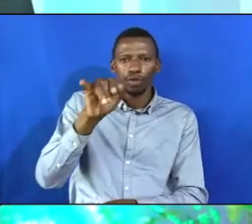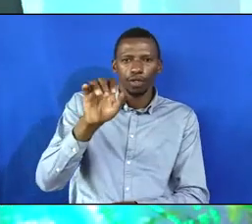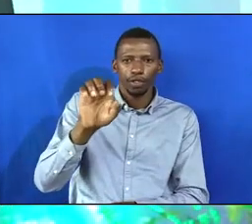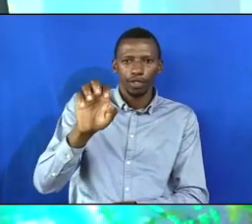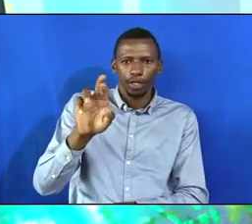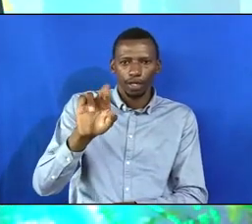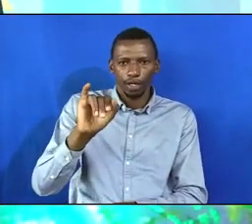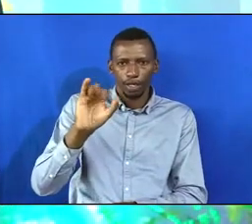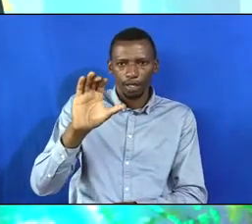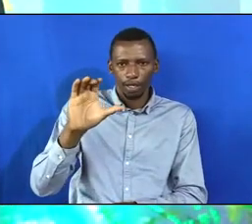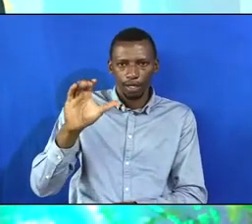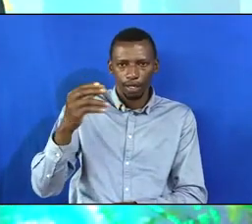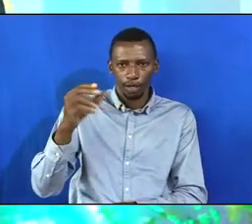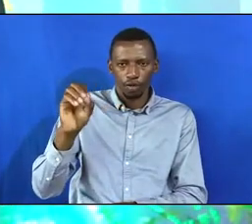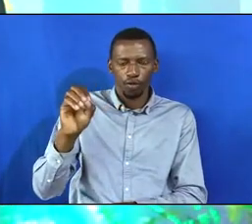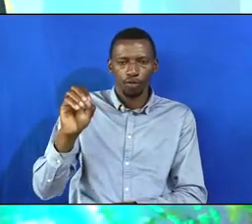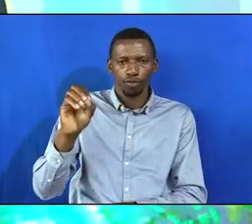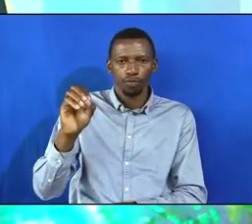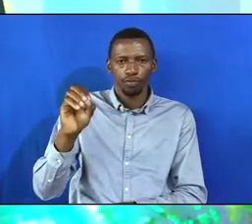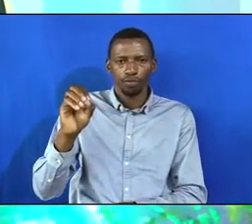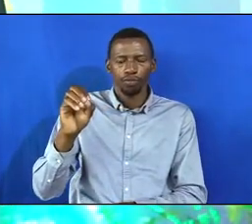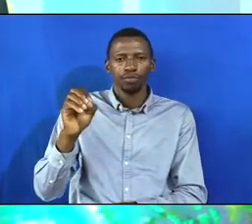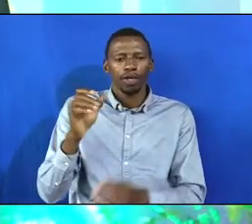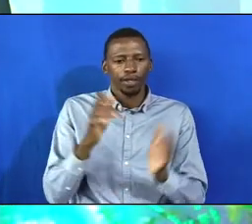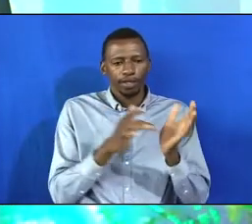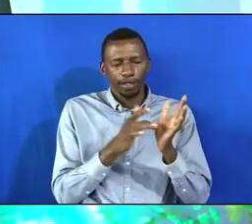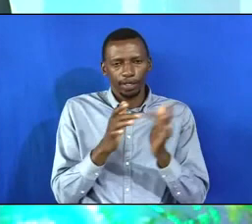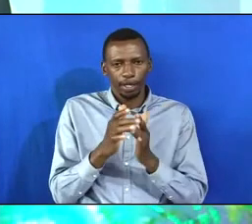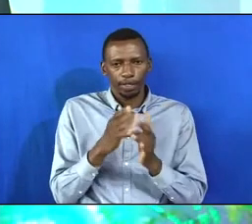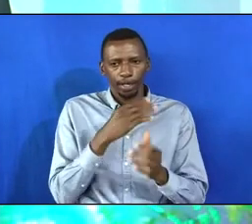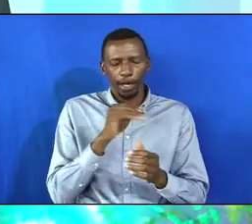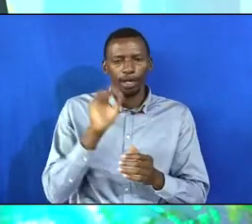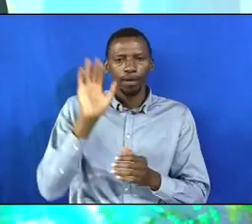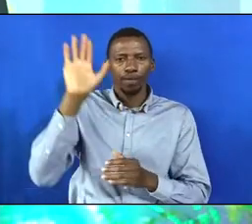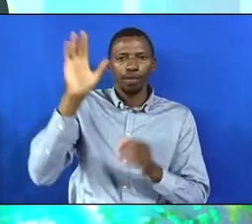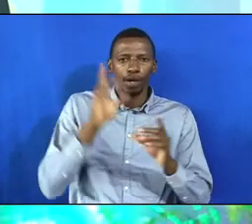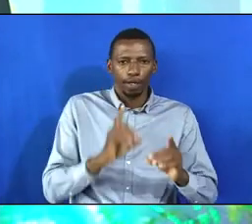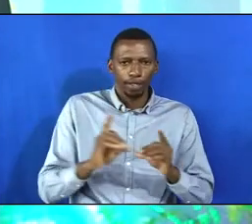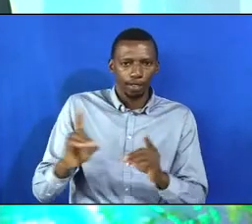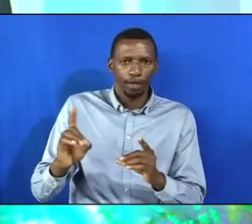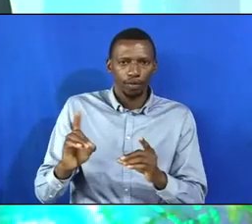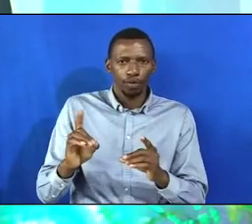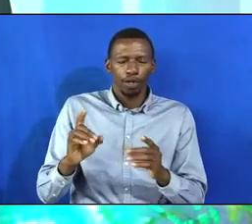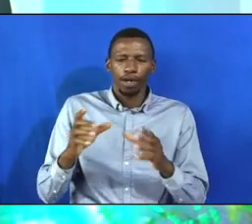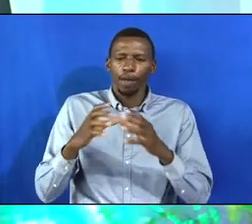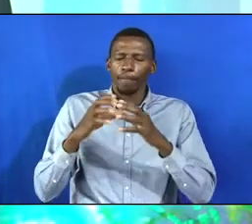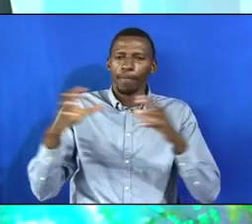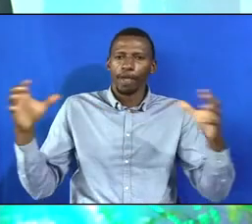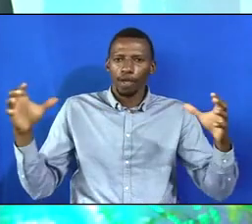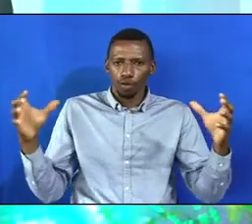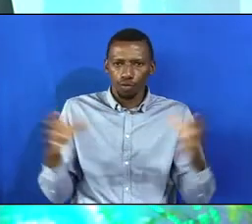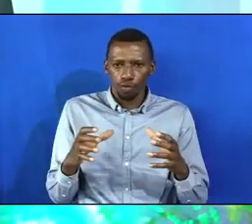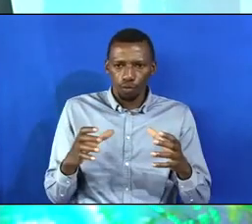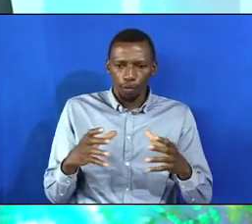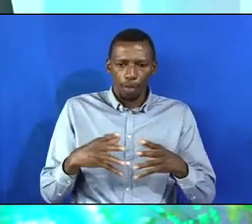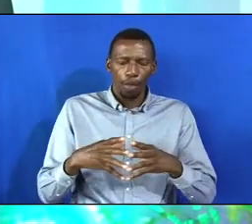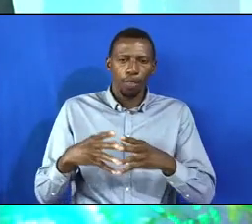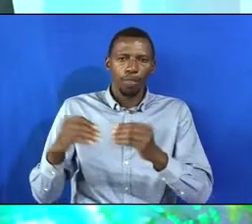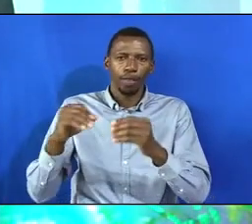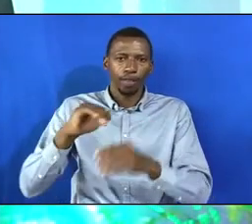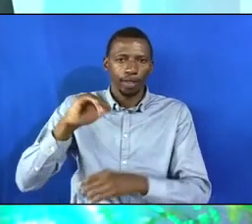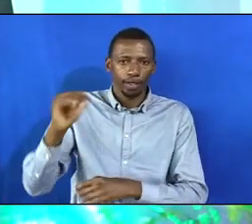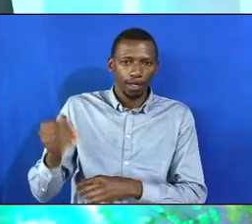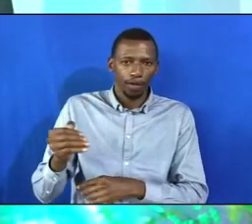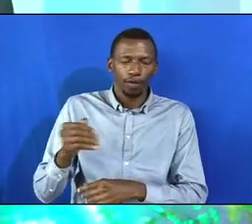disciples, together with a large crowd, were leaving the city, a blind man,